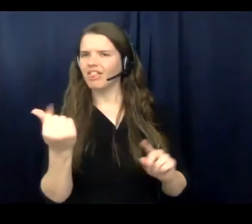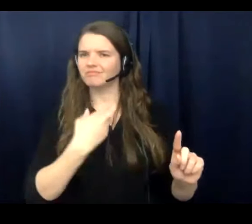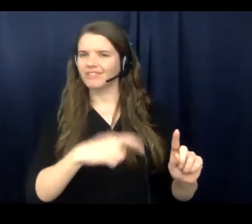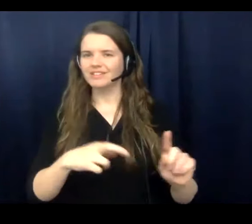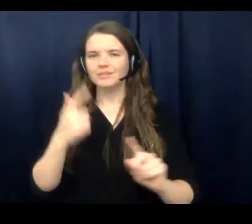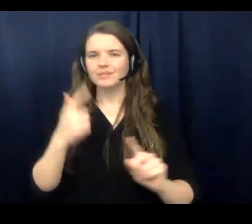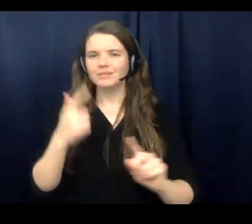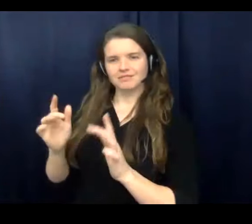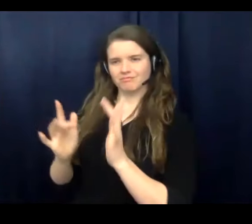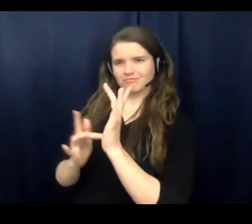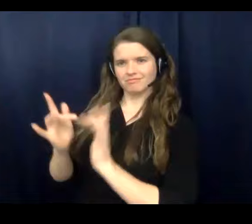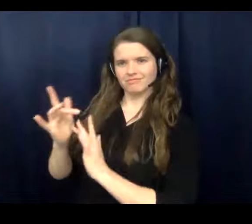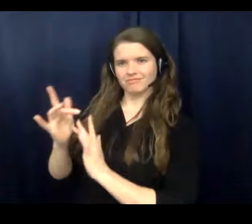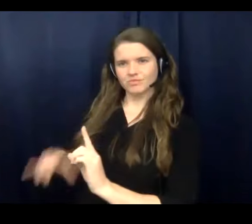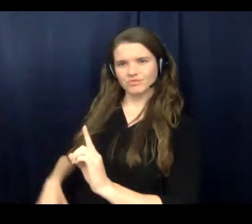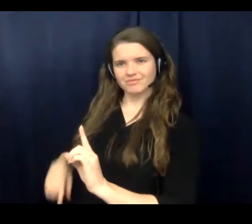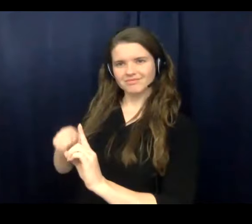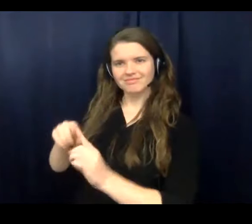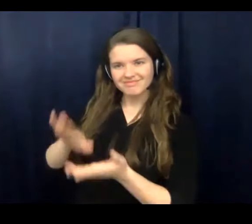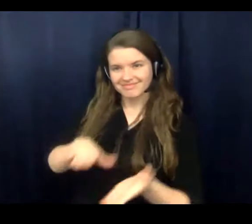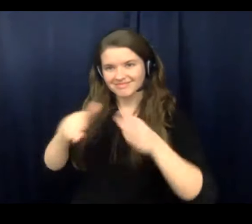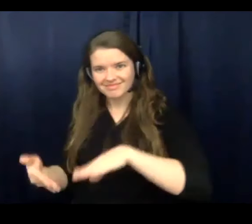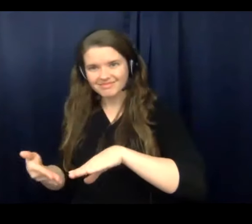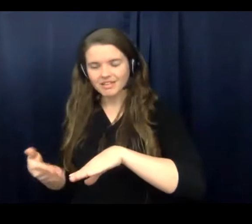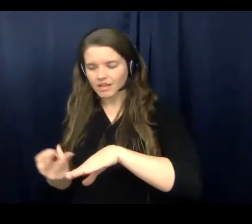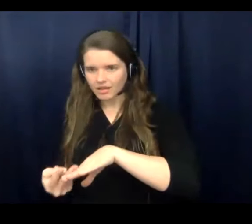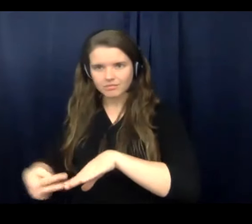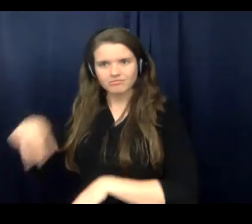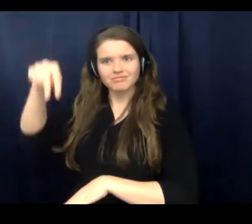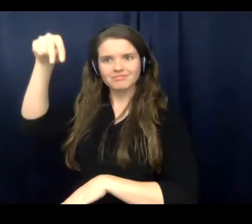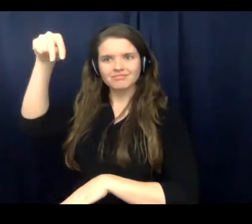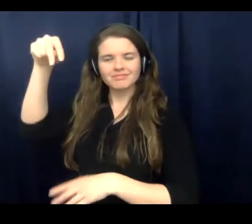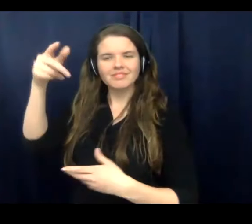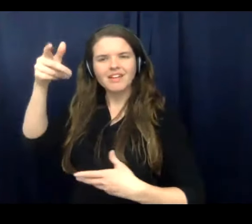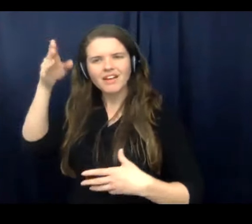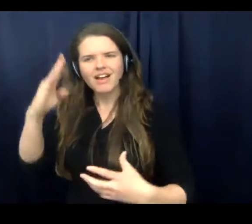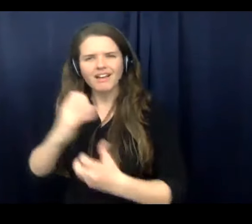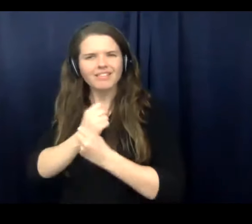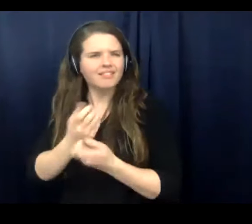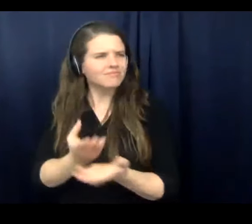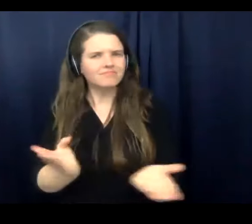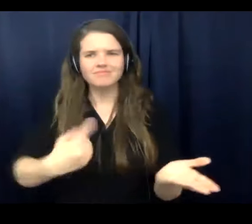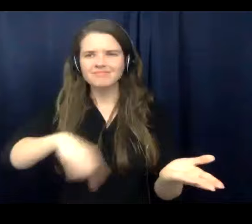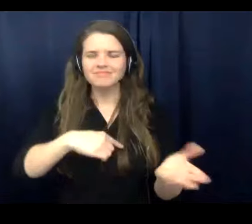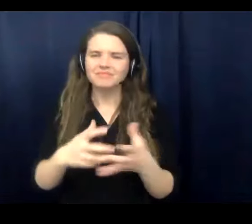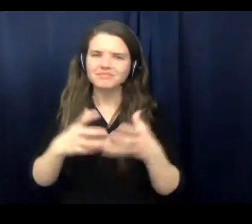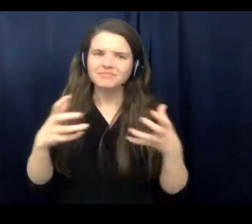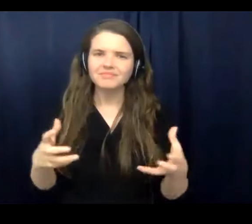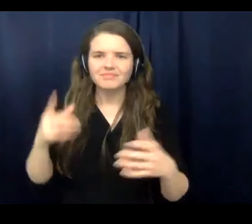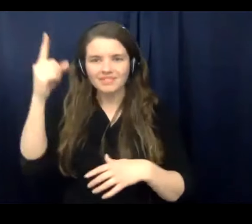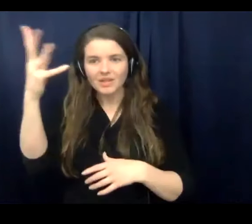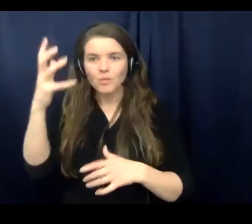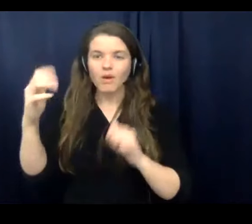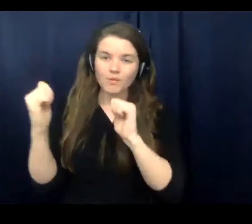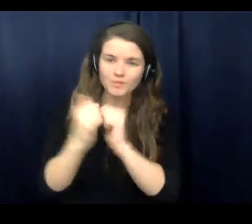Christ being risen from the dead. That God loved us so much that he wanted to come and be with us. And he did that, walked